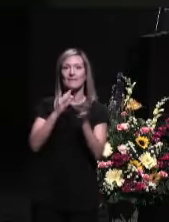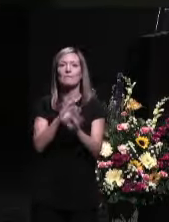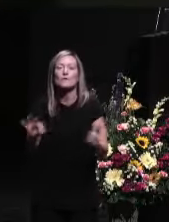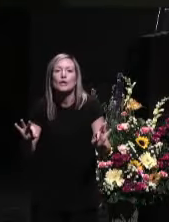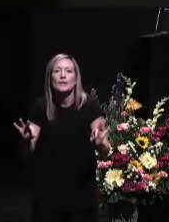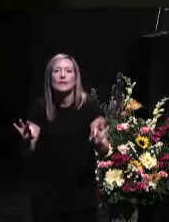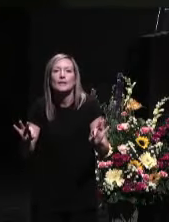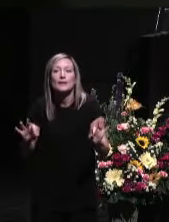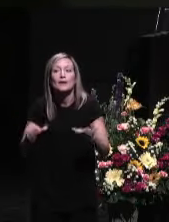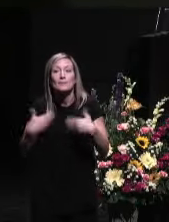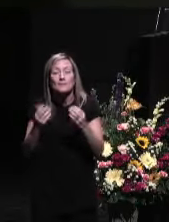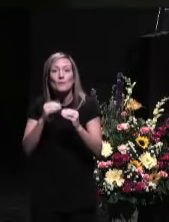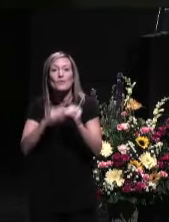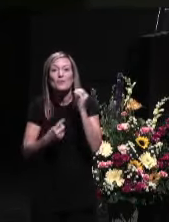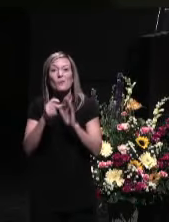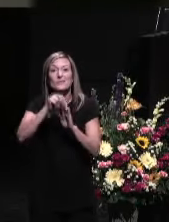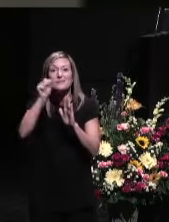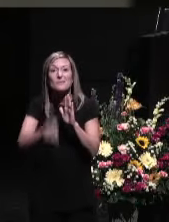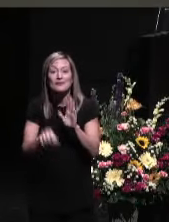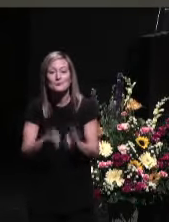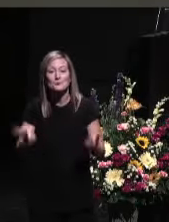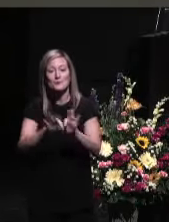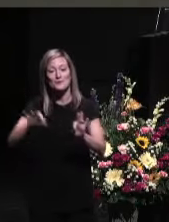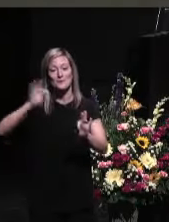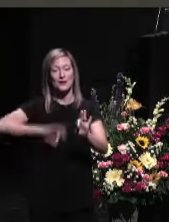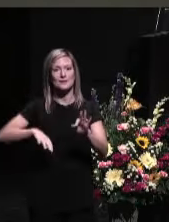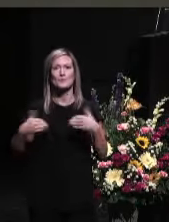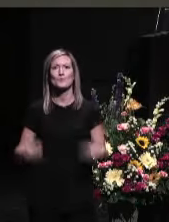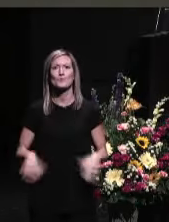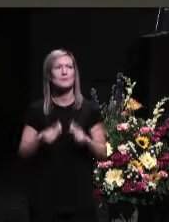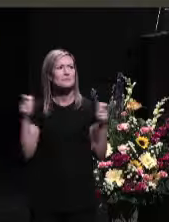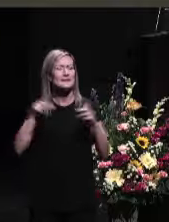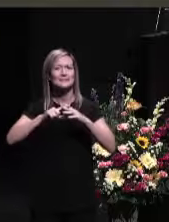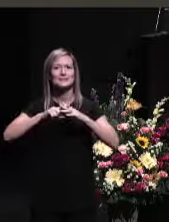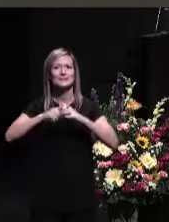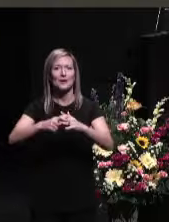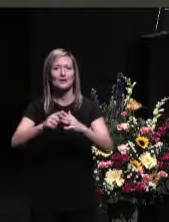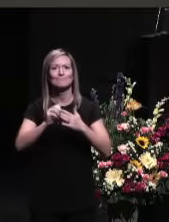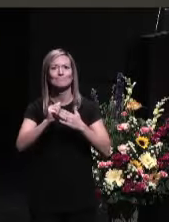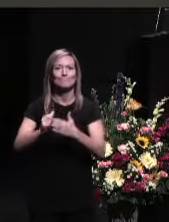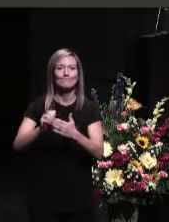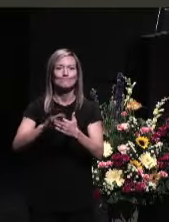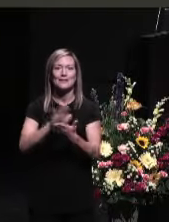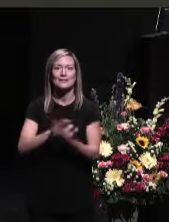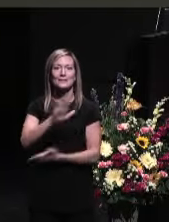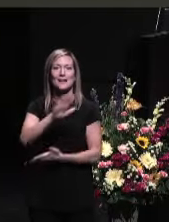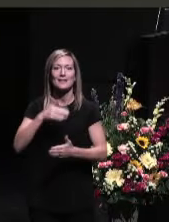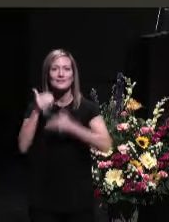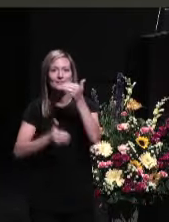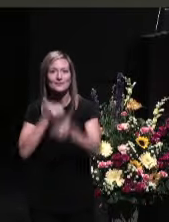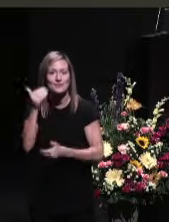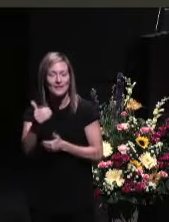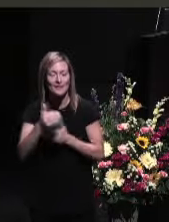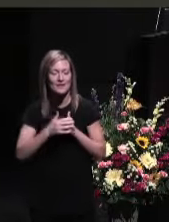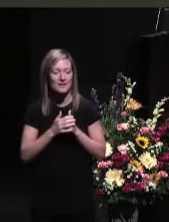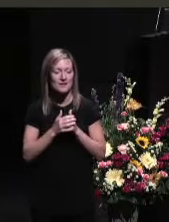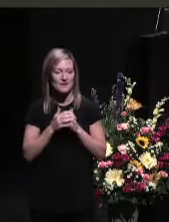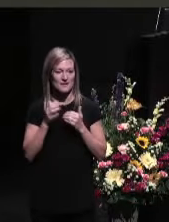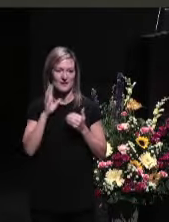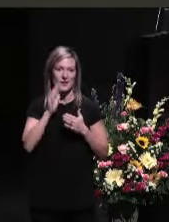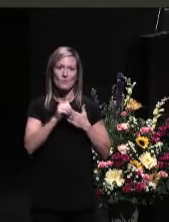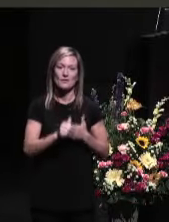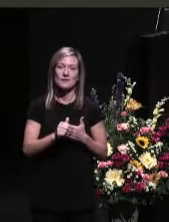more than a semester's worth. It's a huge head start. But again, it comes back to that self-efficacy. I can do this. And where they want to